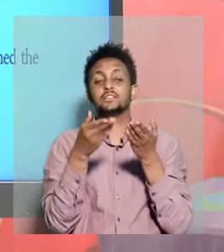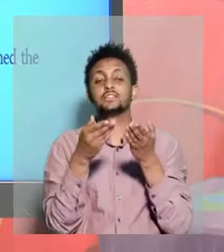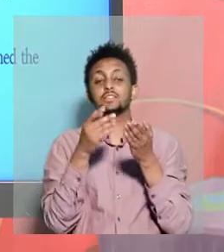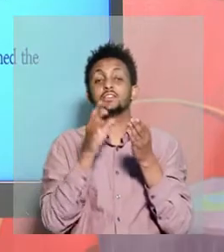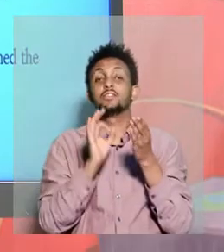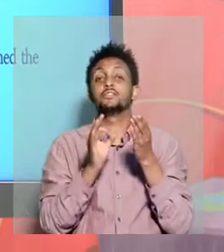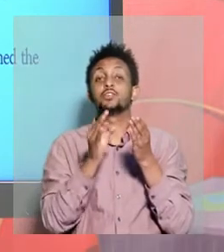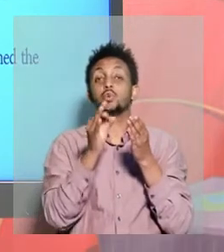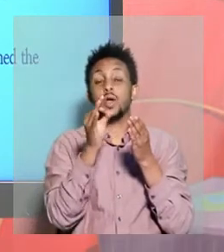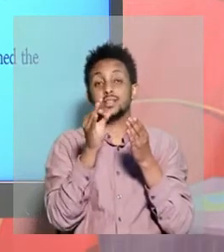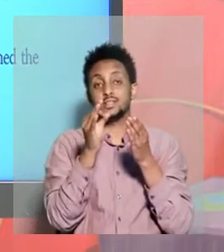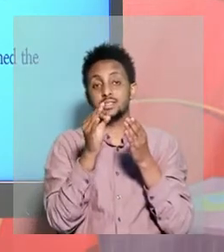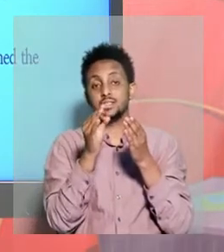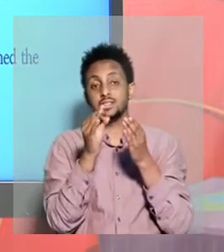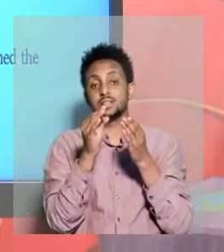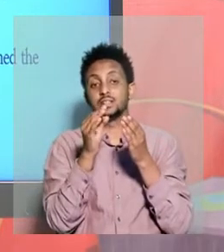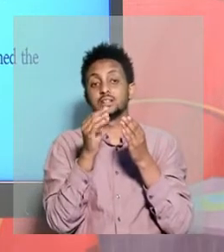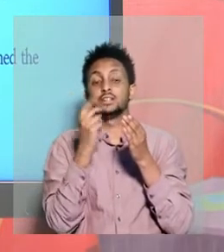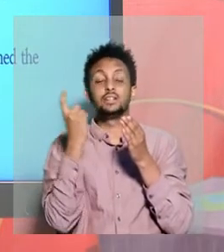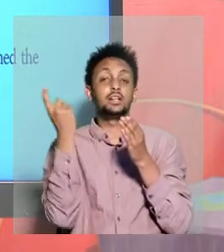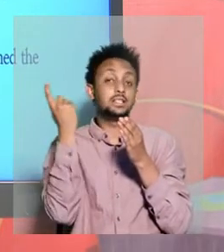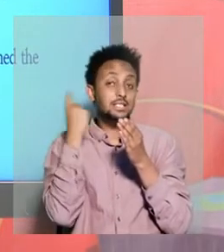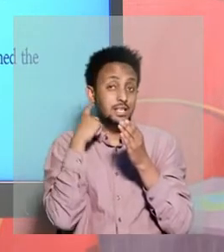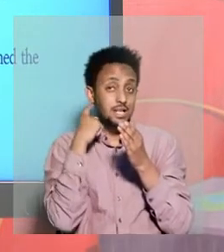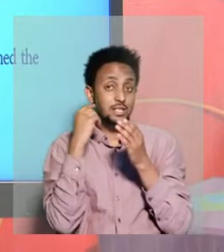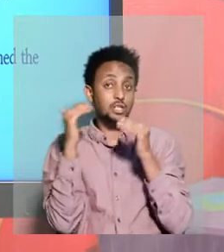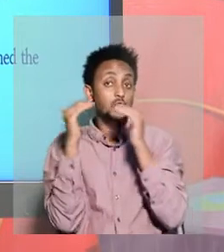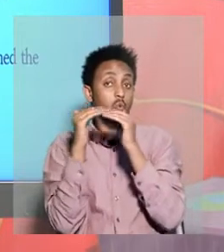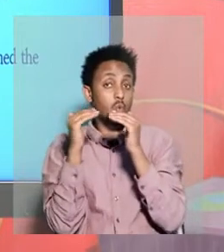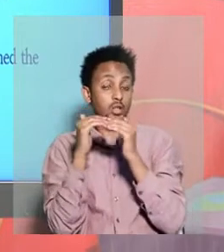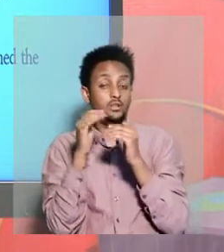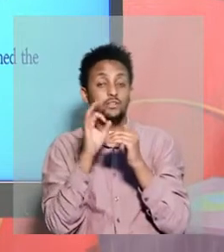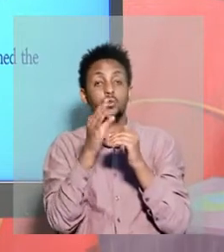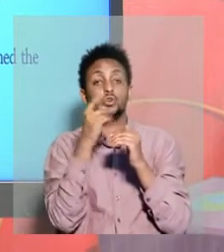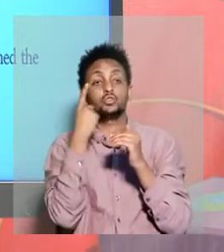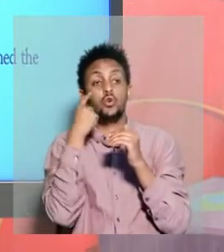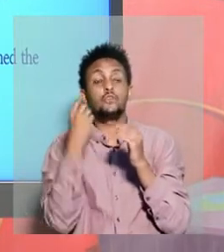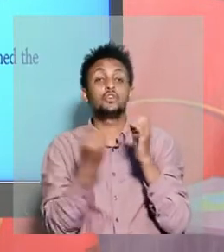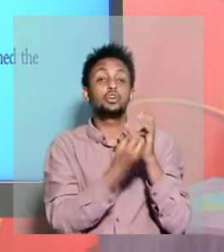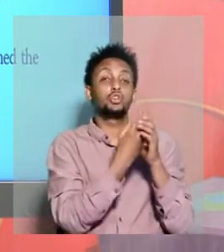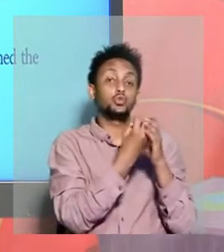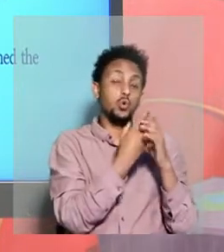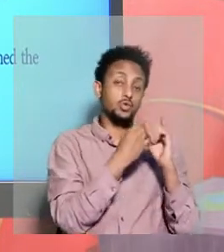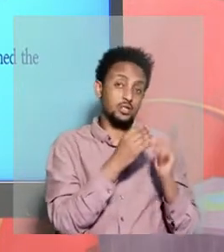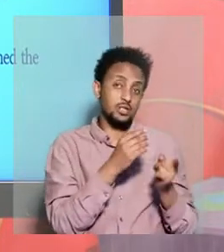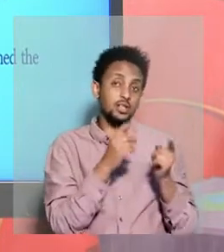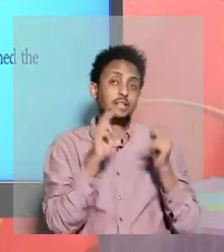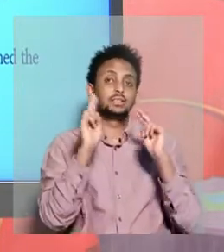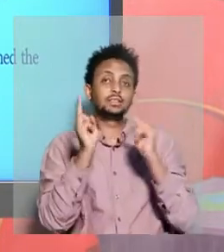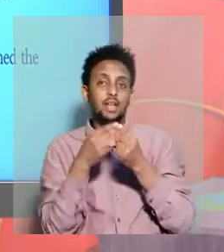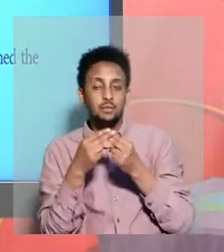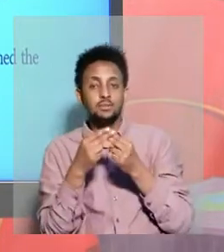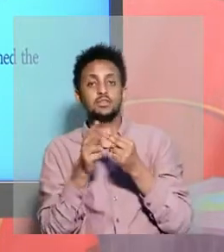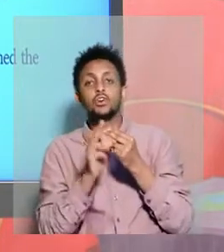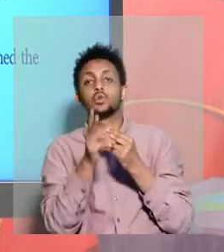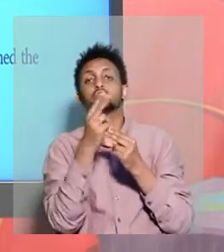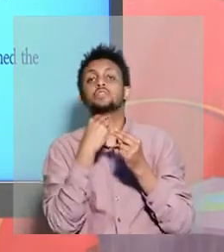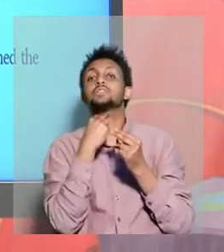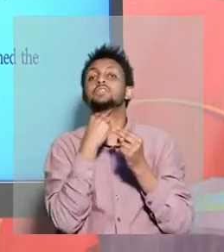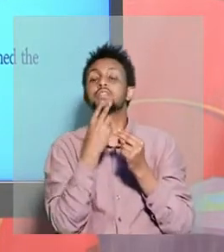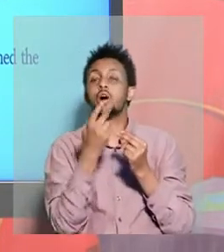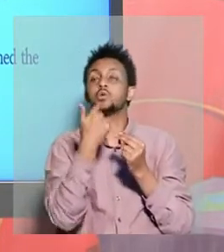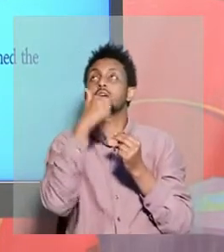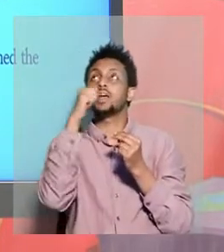a frequency reached at the listener is equals to the frequency of a source times the velocity of a sound